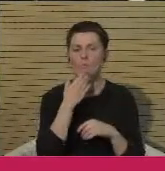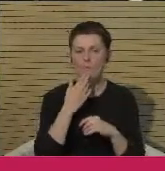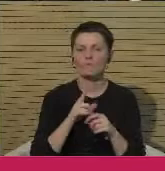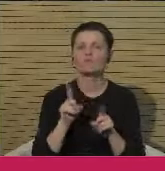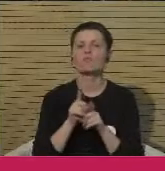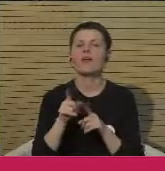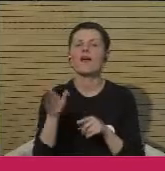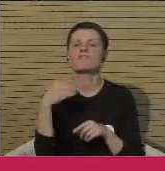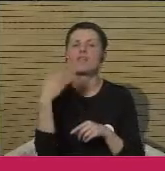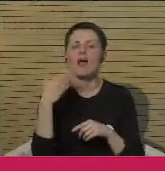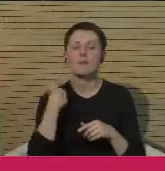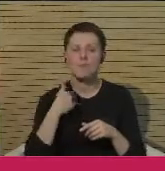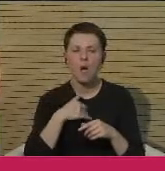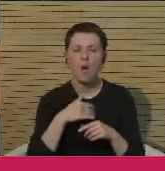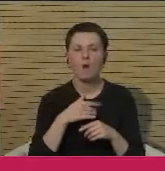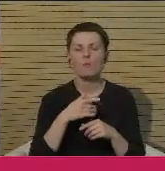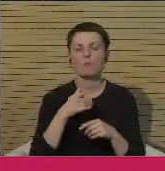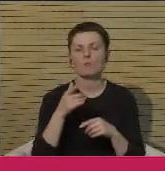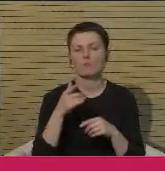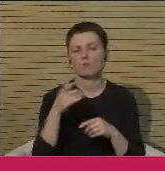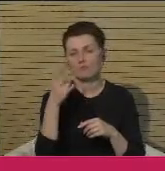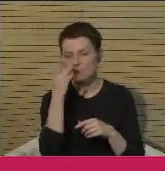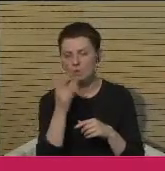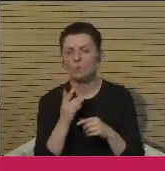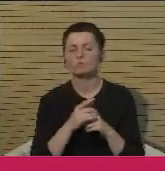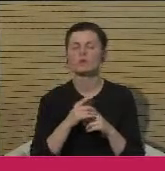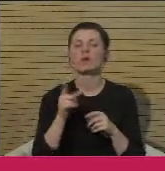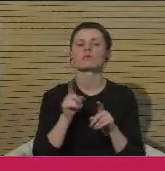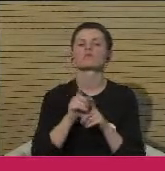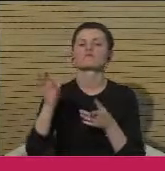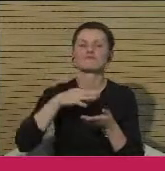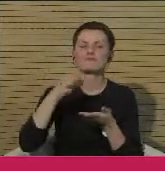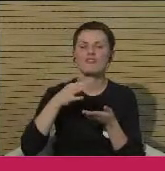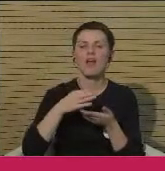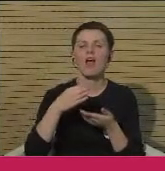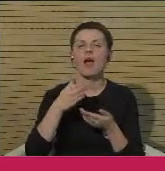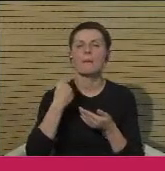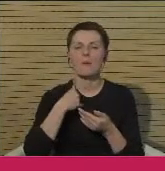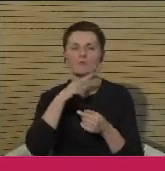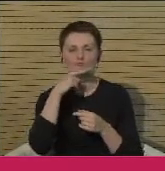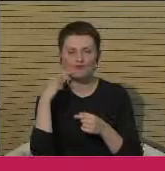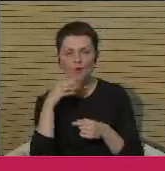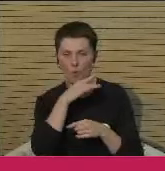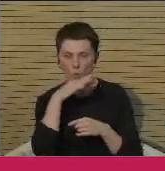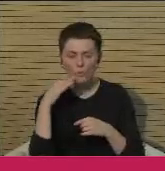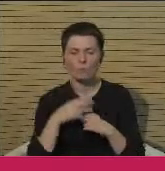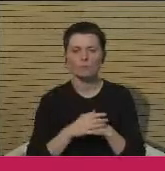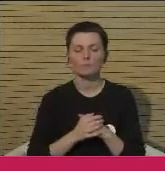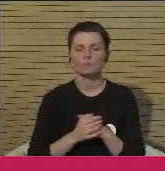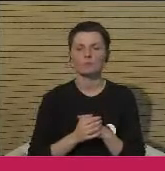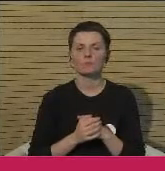show it, as Professor Łaszkiewicz mentioned, or flags,